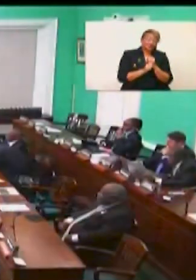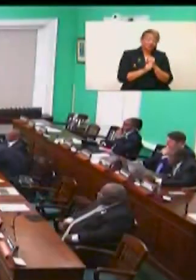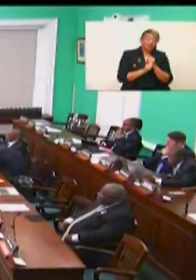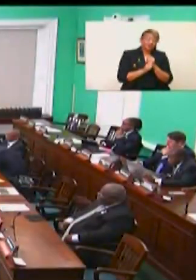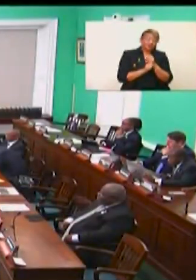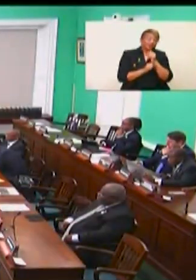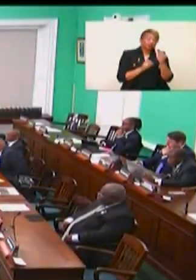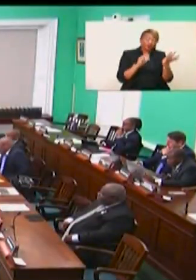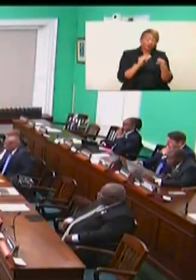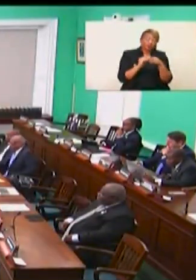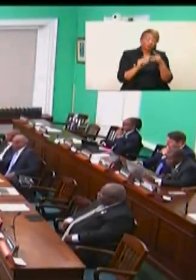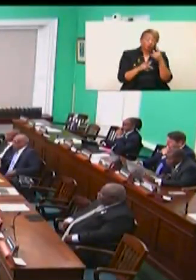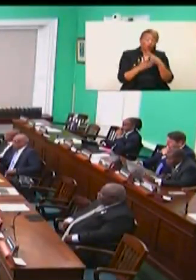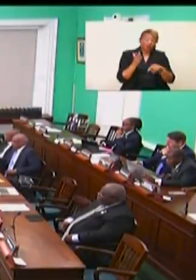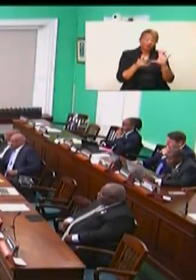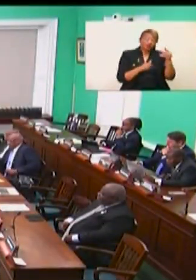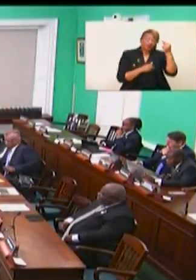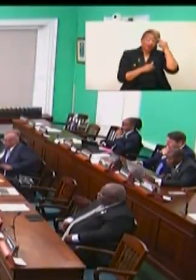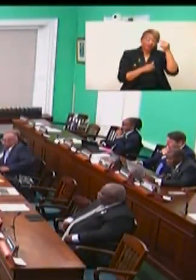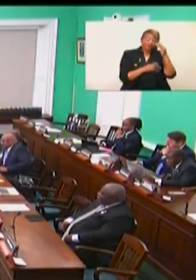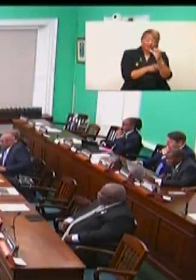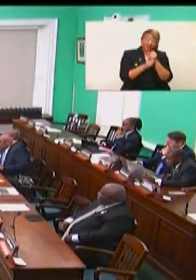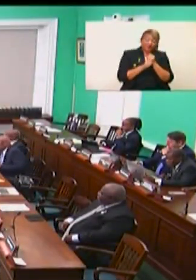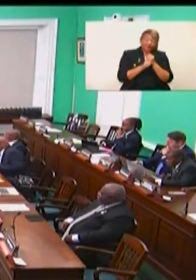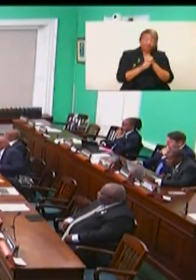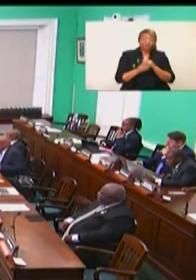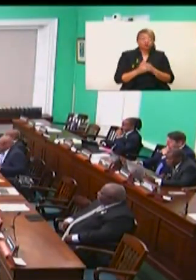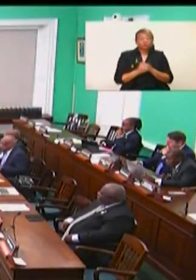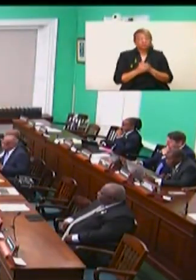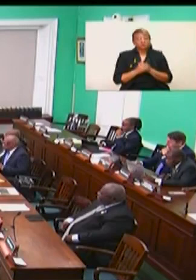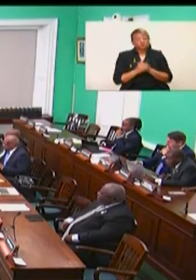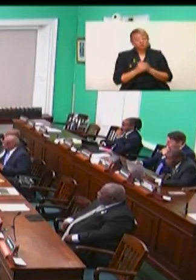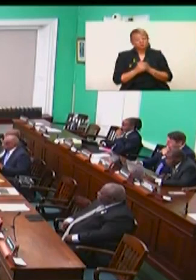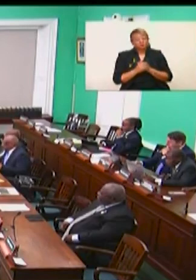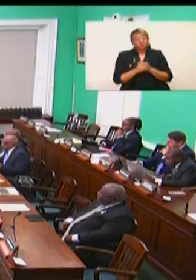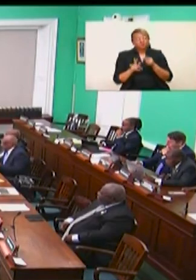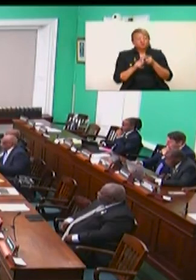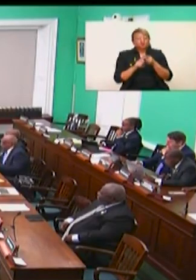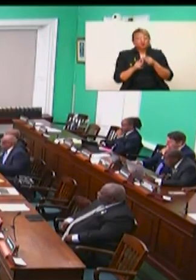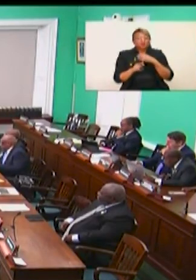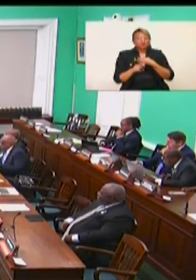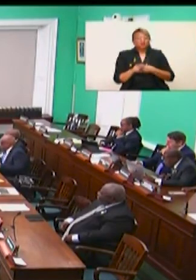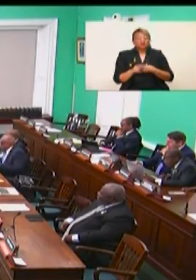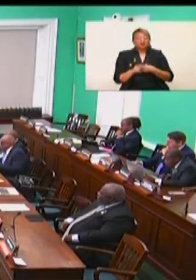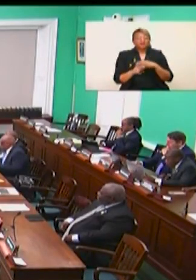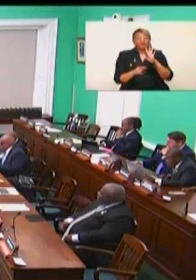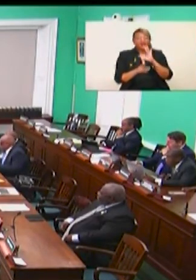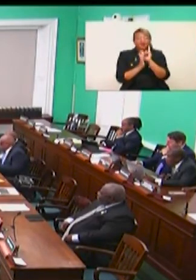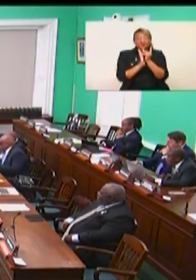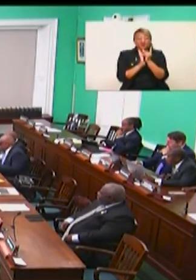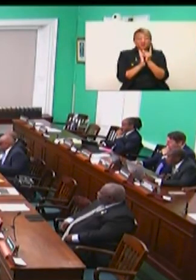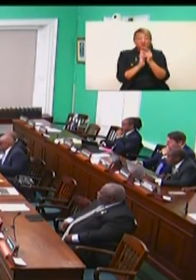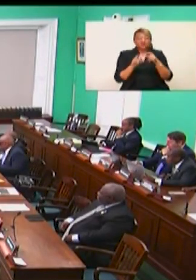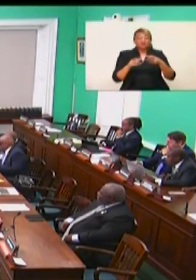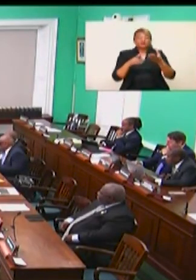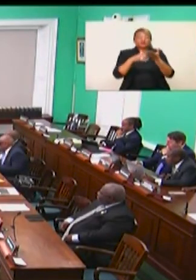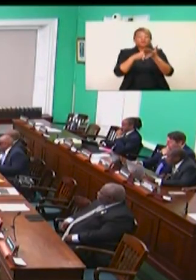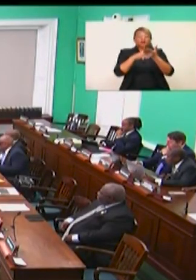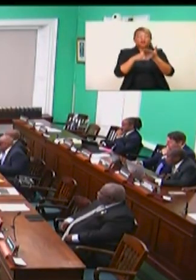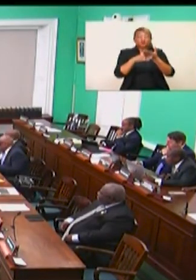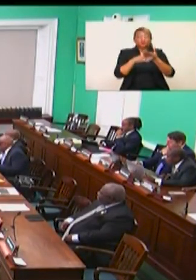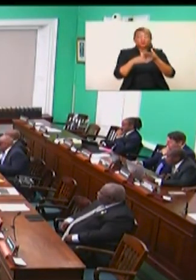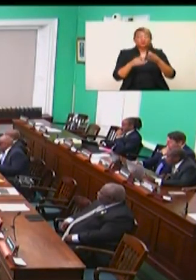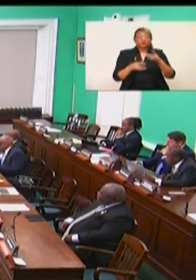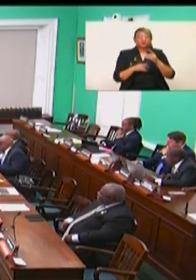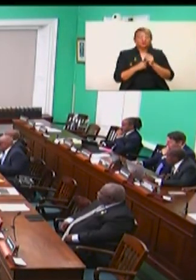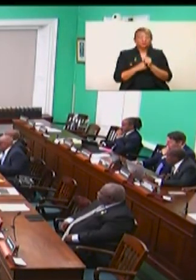The Chair recognizes the Honorable Member for West Grand Bahama and Bimini. Mr. Deputy, at this point, I wish to ask for a 5-minute suspension. There's a